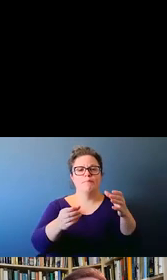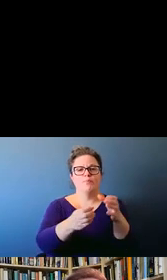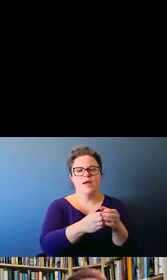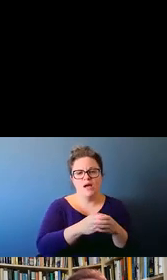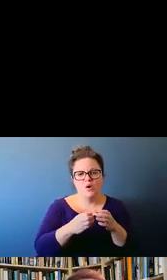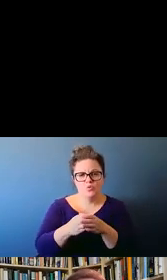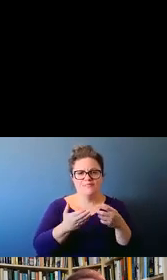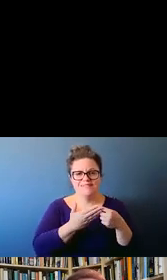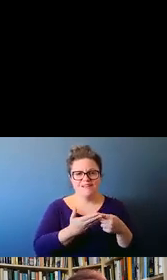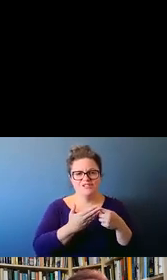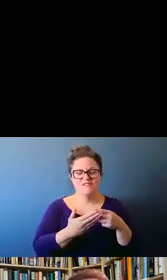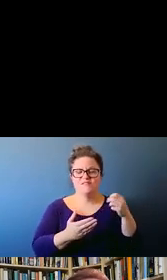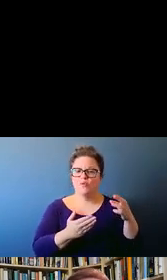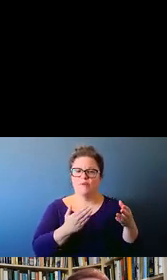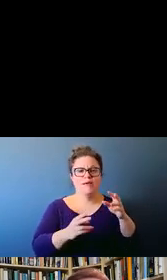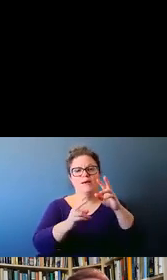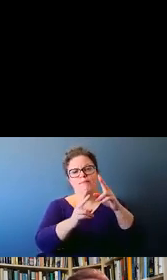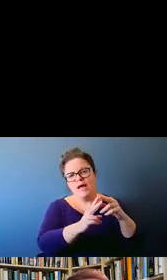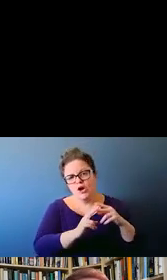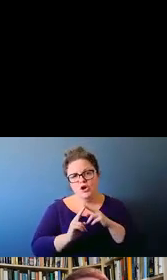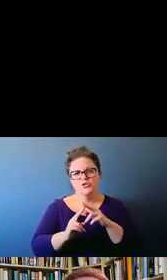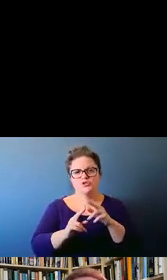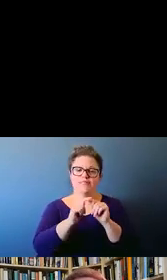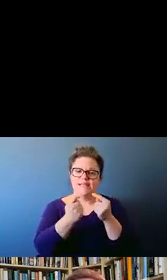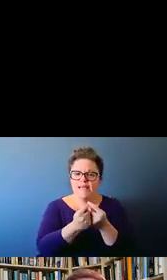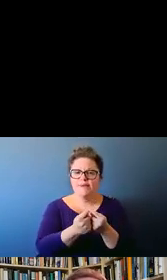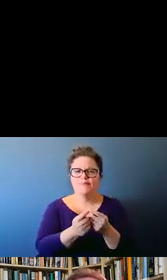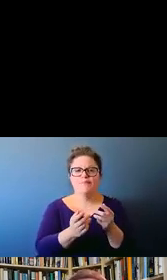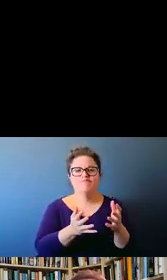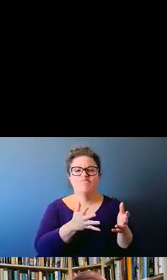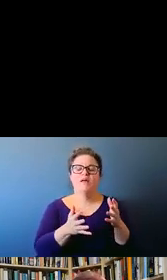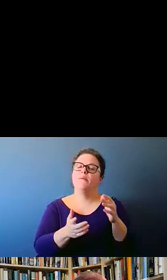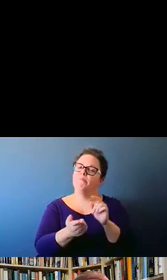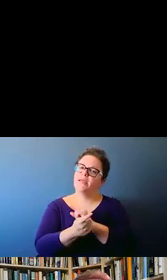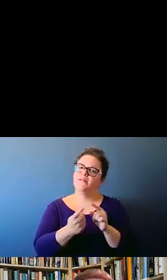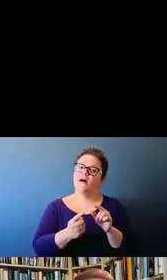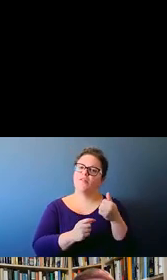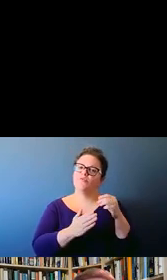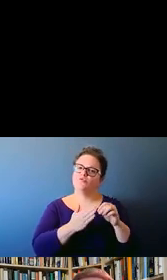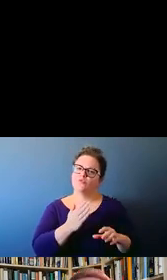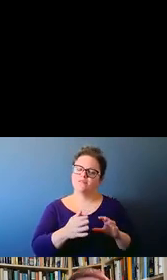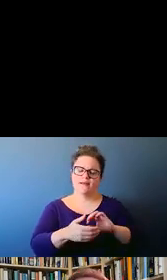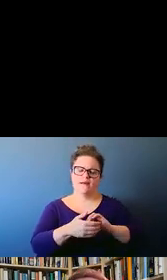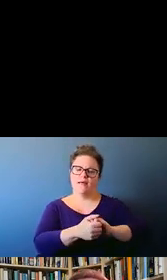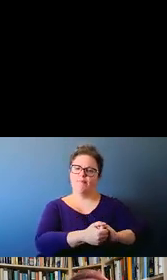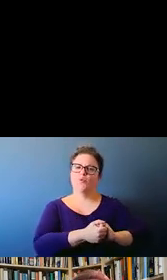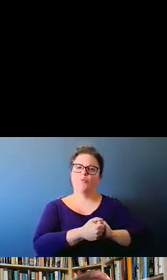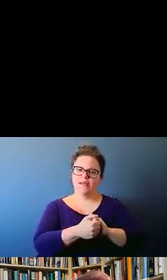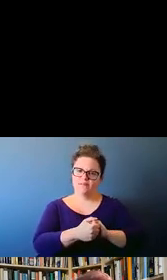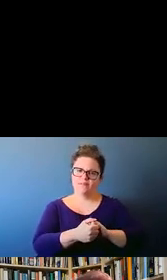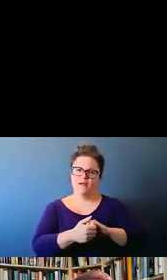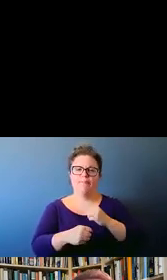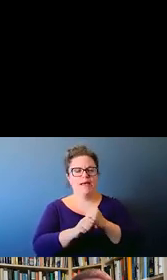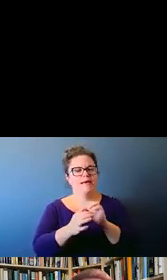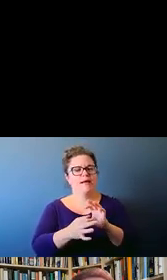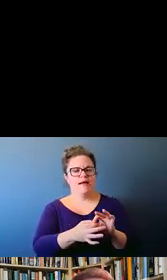team. And these are great ways to meet your fellow students, to collaborate, and to make connections with your classmates, where